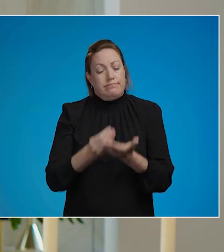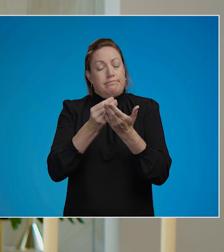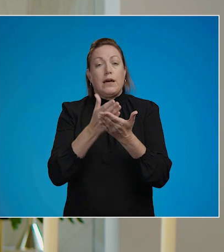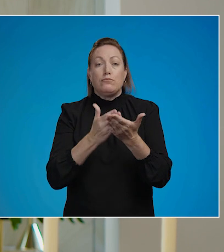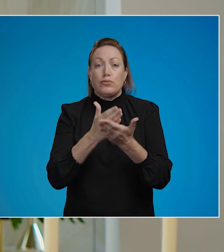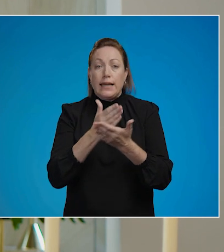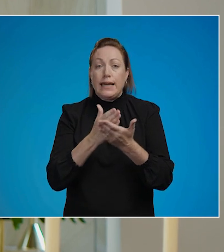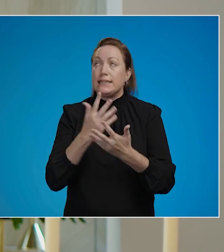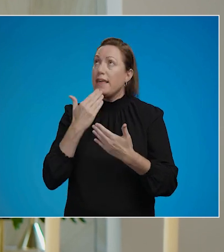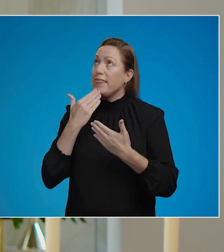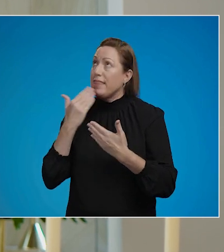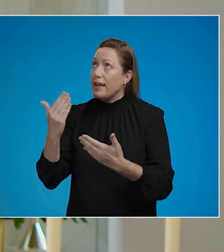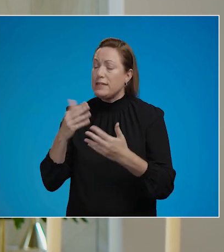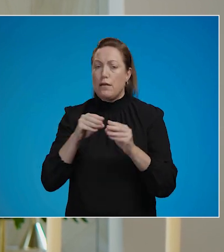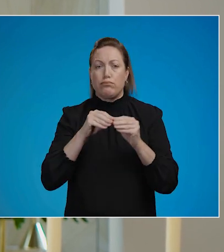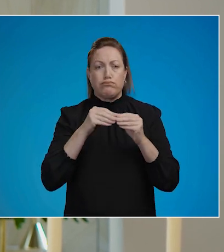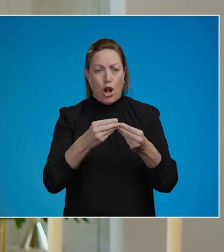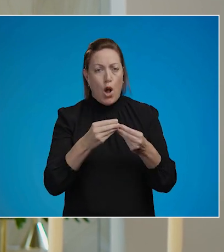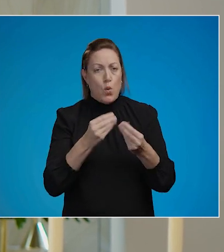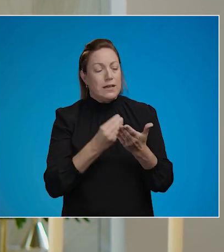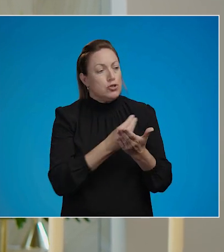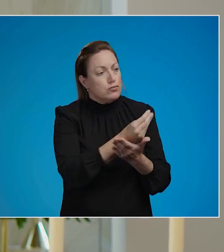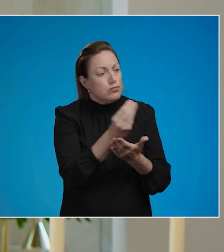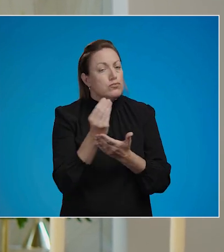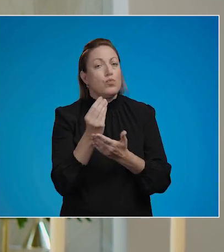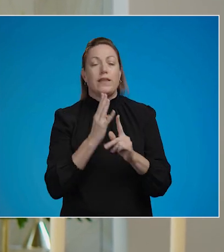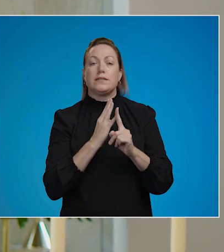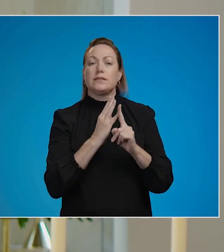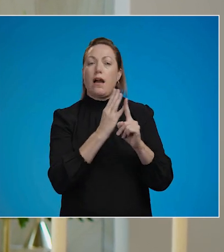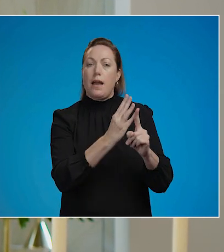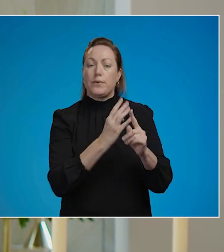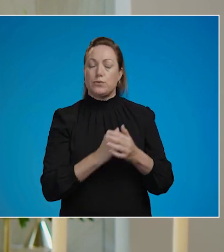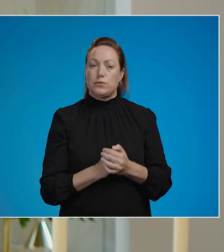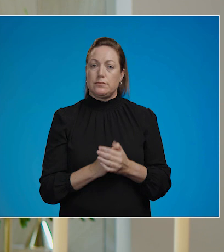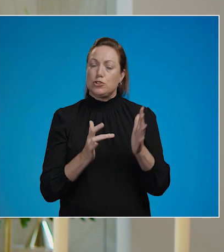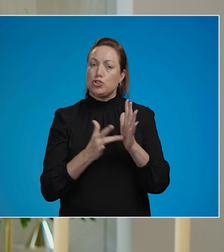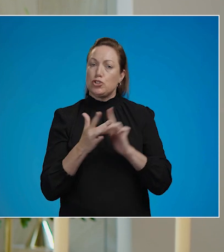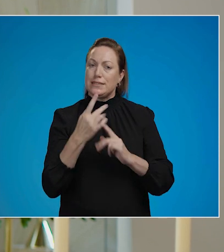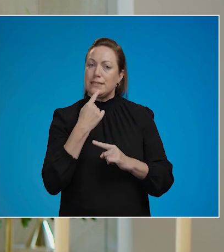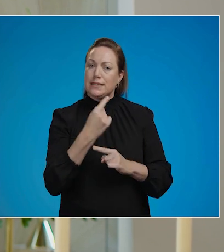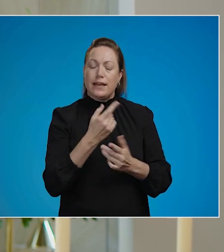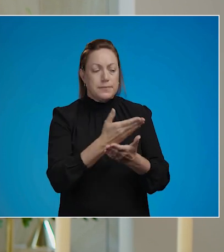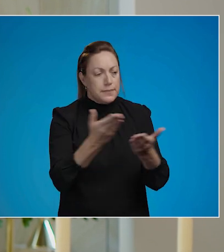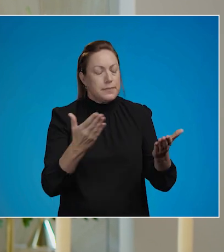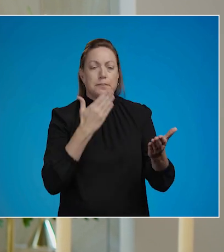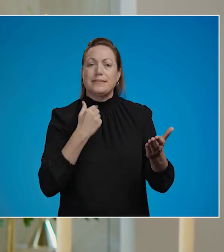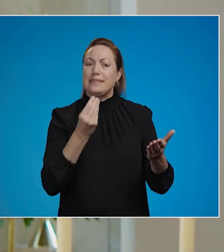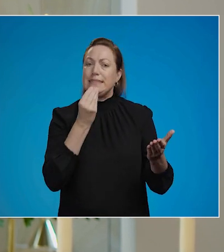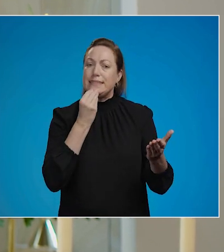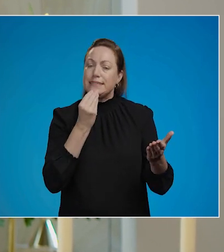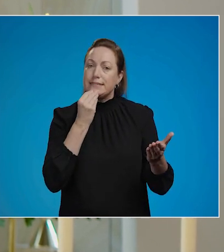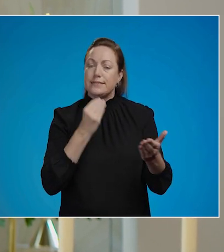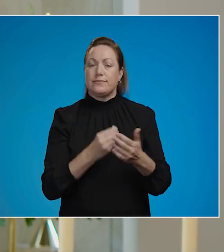giving you thanks, he said the blessing, broke the bread and gave it to his disciples, saying, "Take this, all of you, and eat of